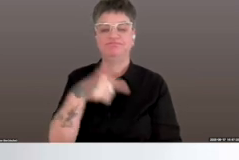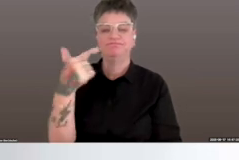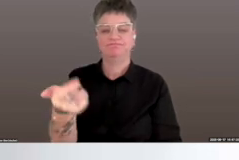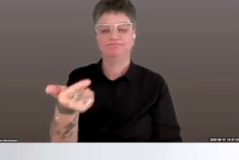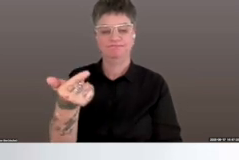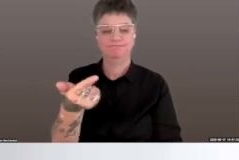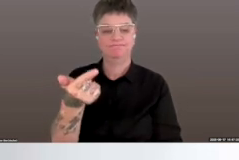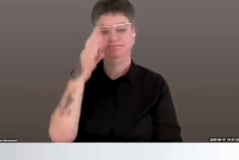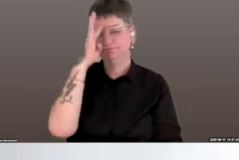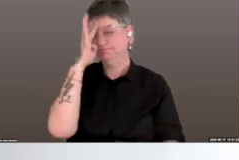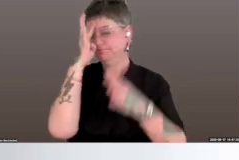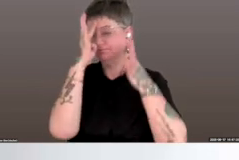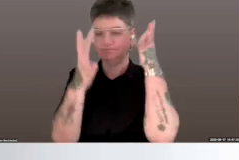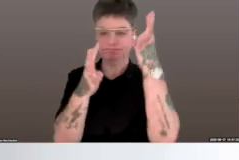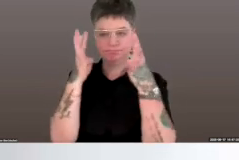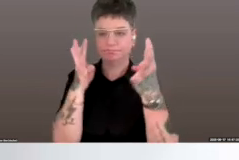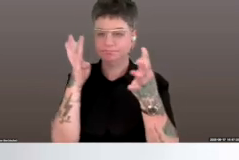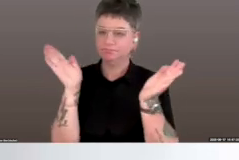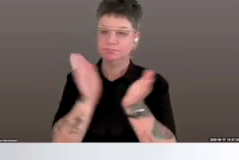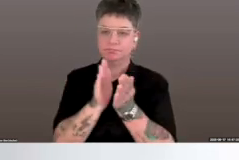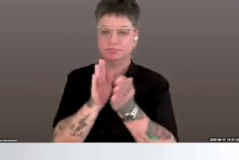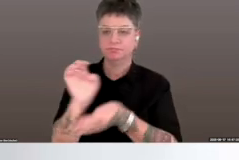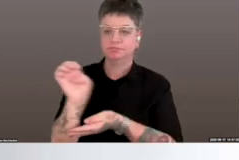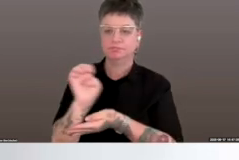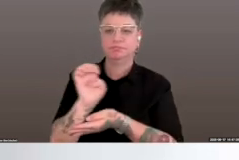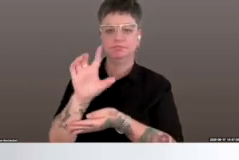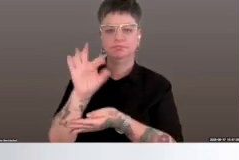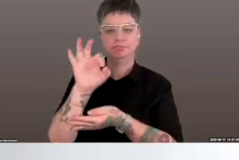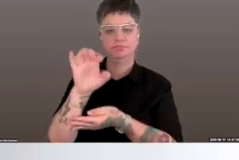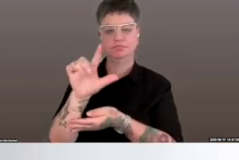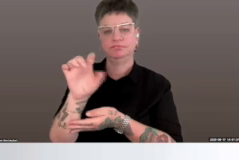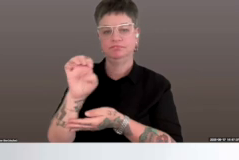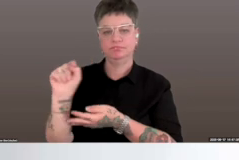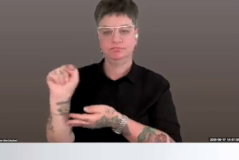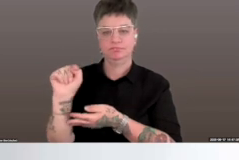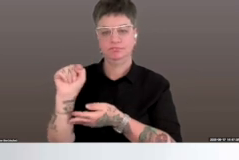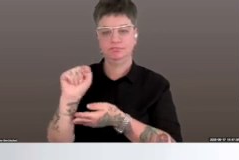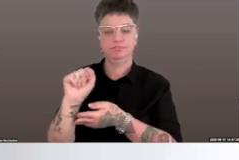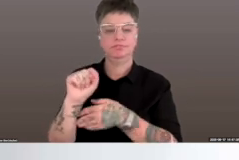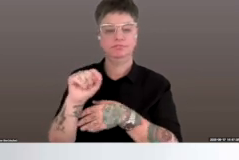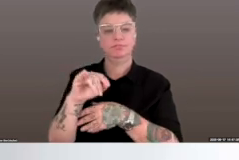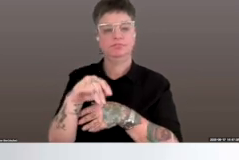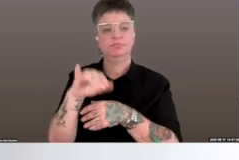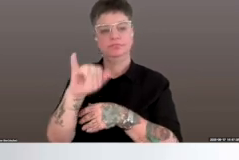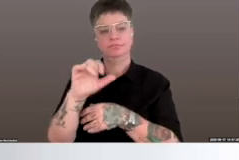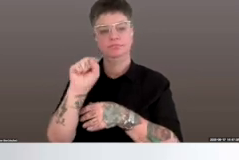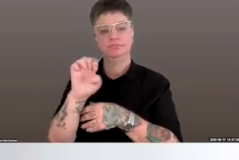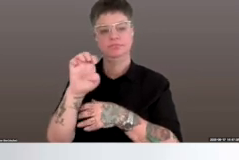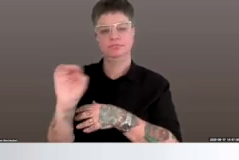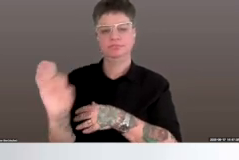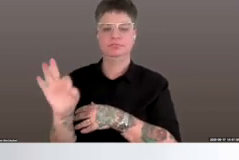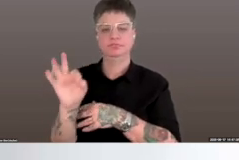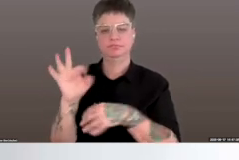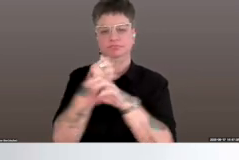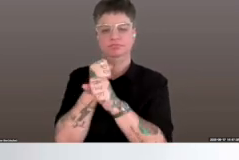The Innovative Small E-Fleet Pilot Project, ISEF for short, offers vouchers for small fleets to access zero-emission